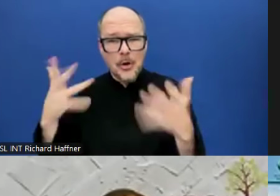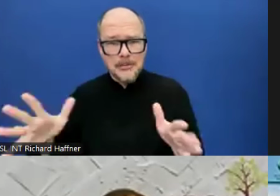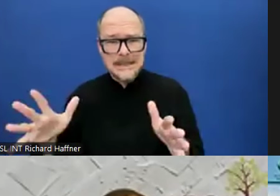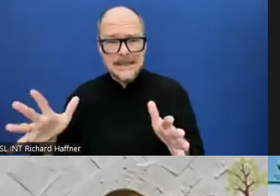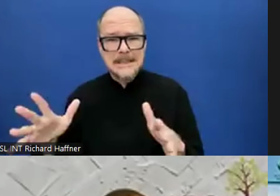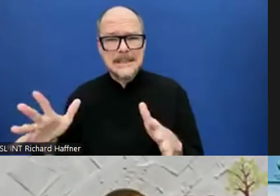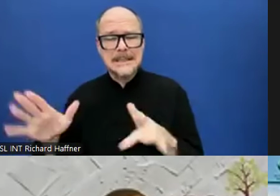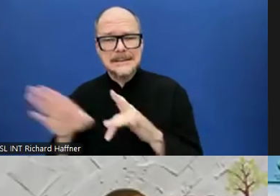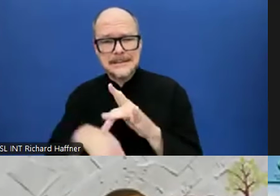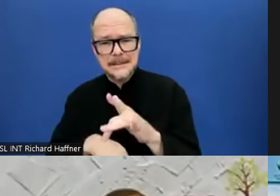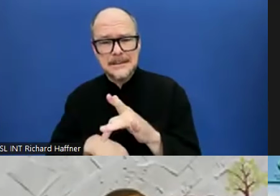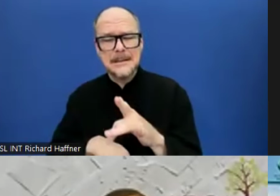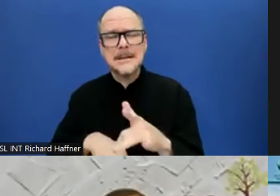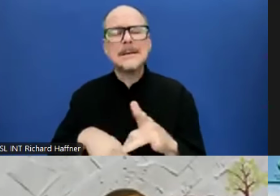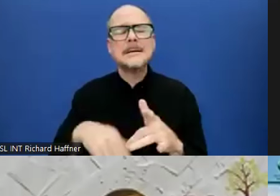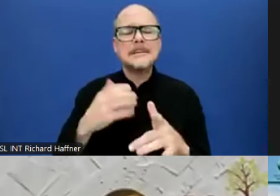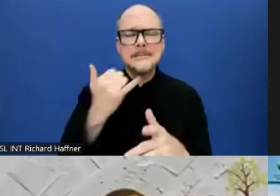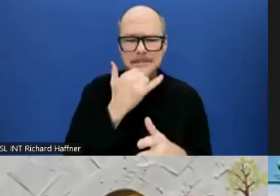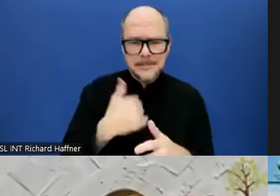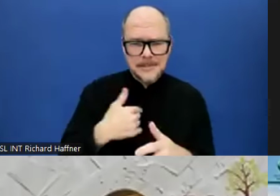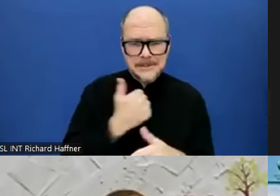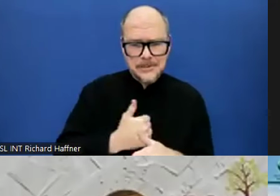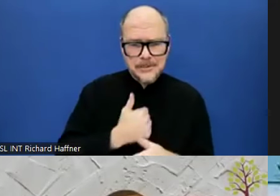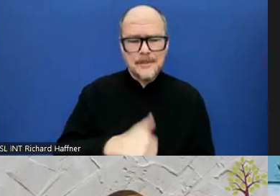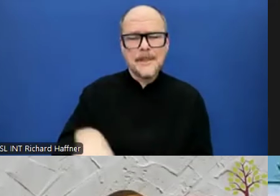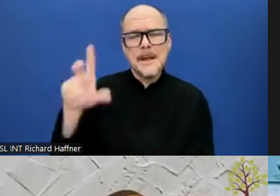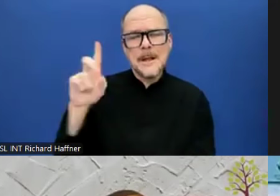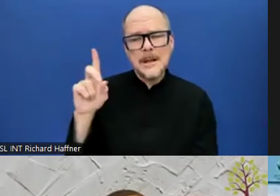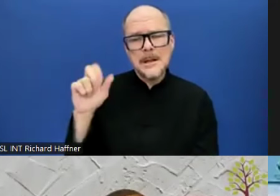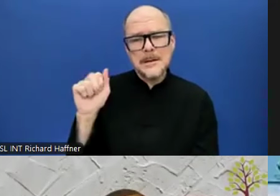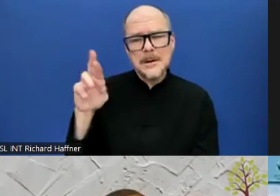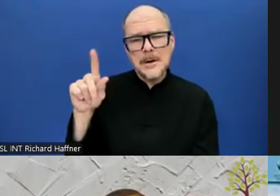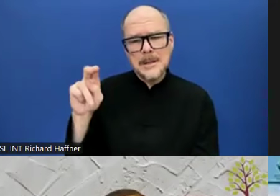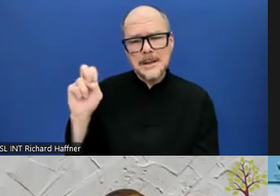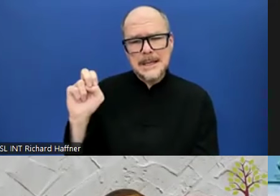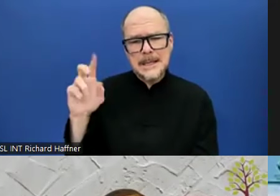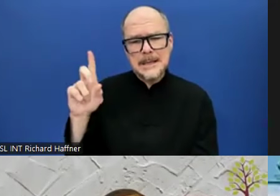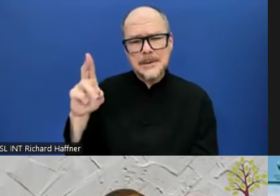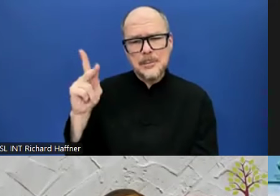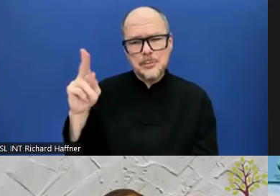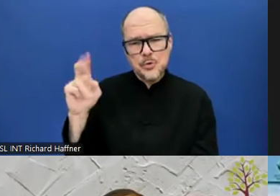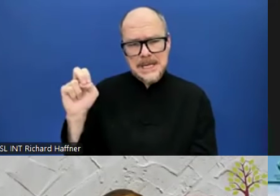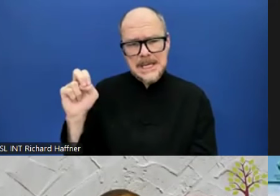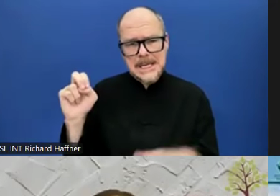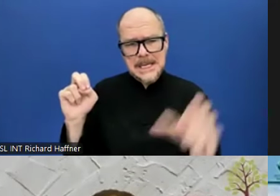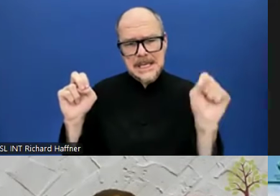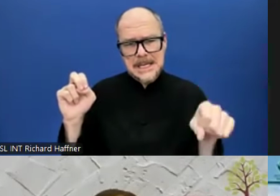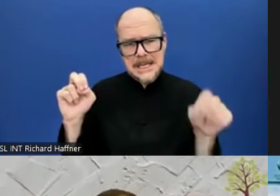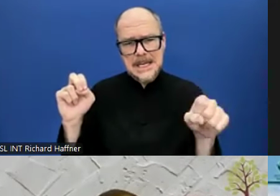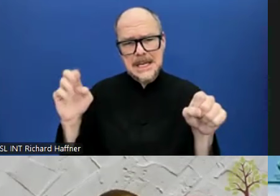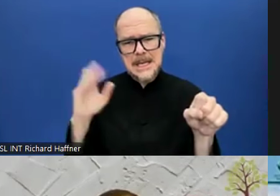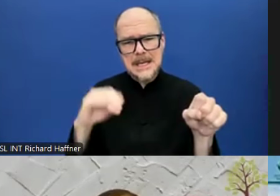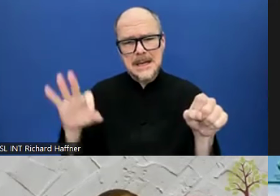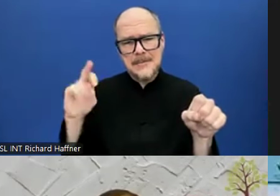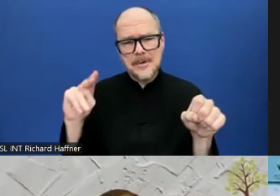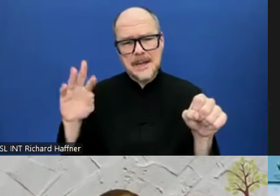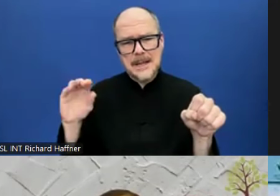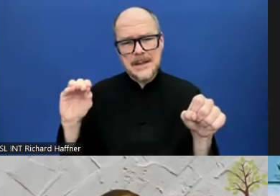Darlene Dupree, how do you vote? Yay. Thank you. Fernando Gomez.